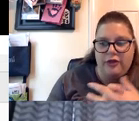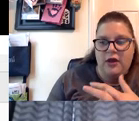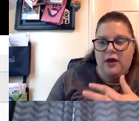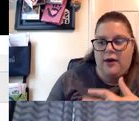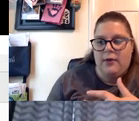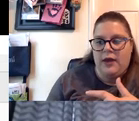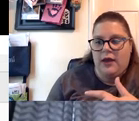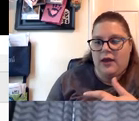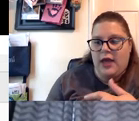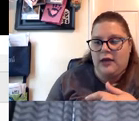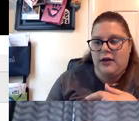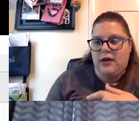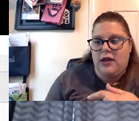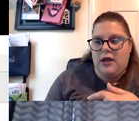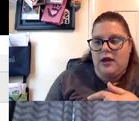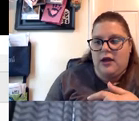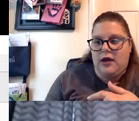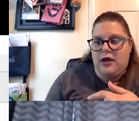both. Again,